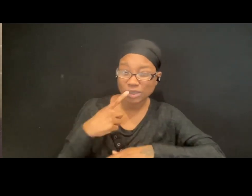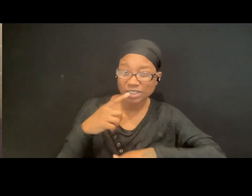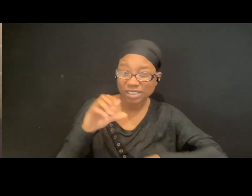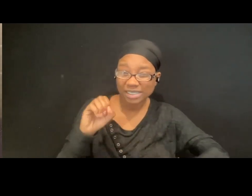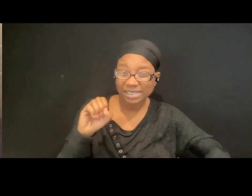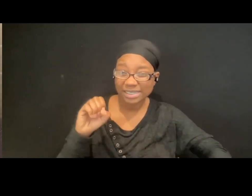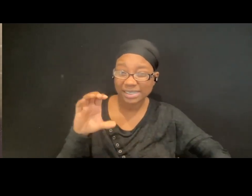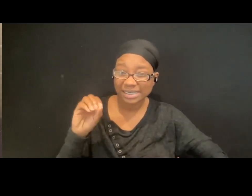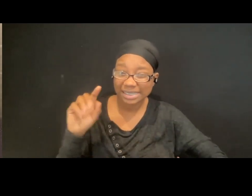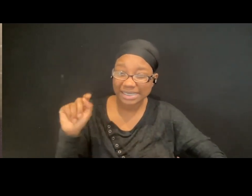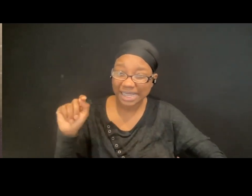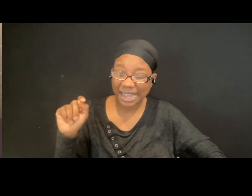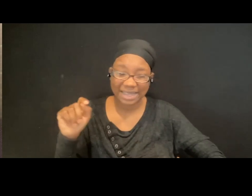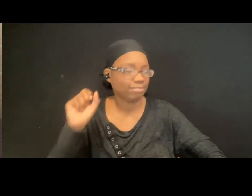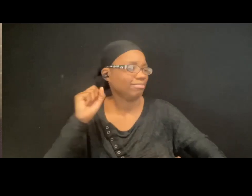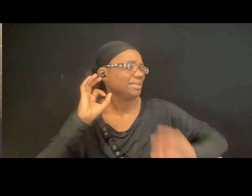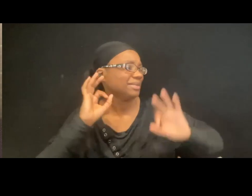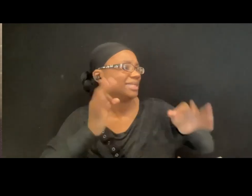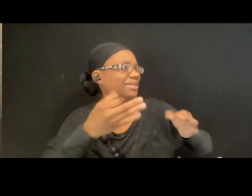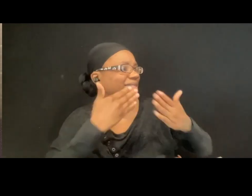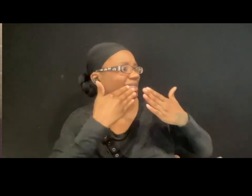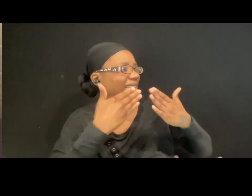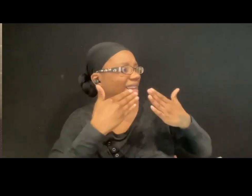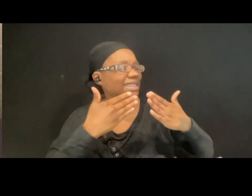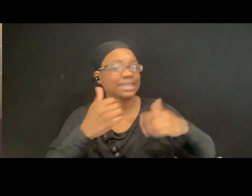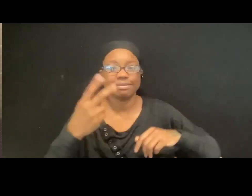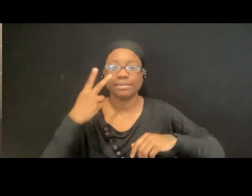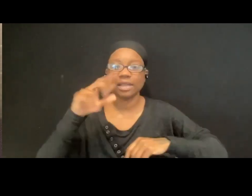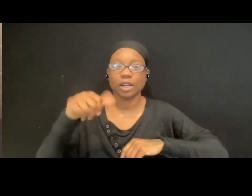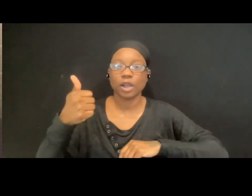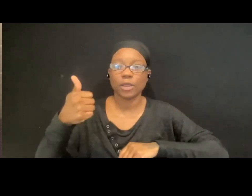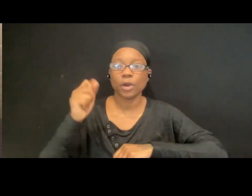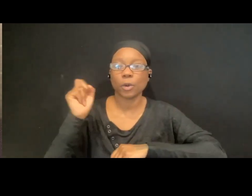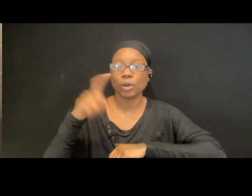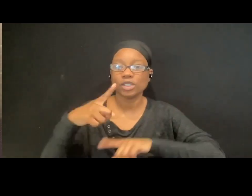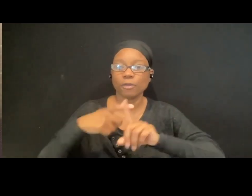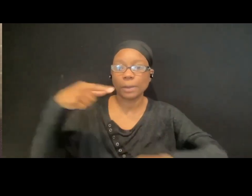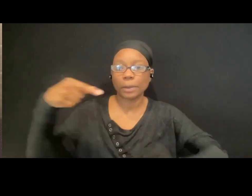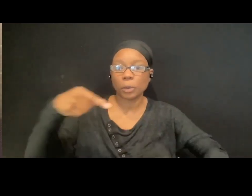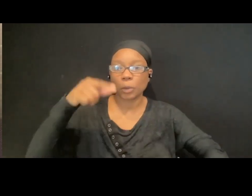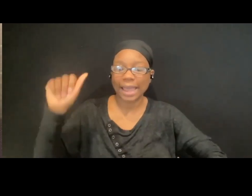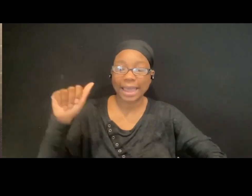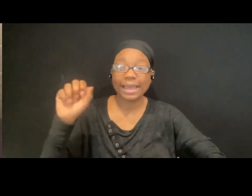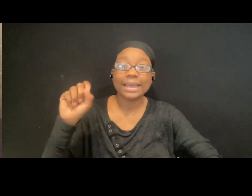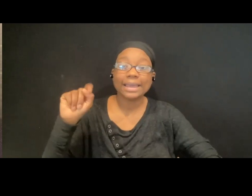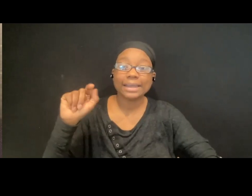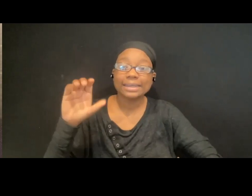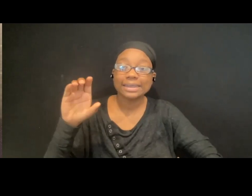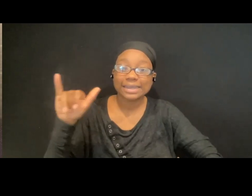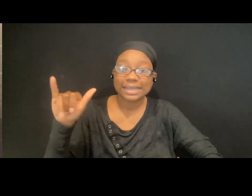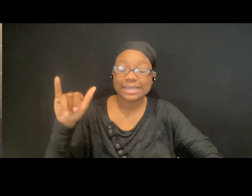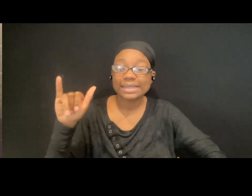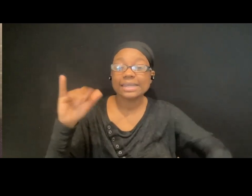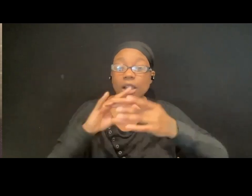totally. Thanks. And Okay. I just saw another question pop up in the Q&A. Stacy was saying, first, the